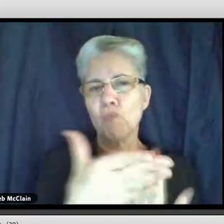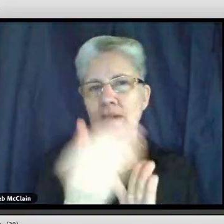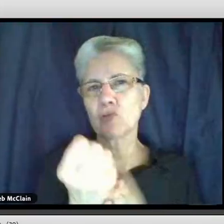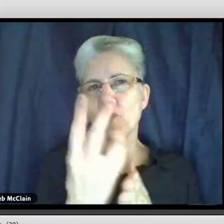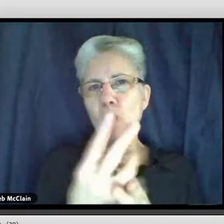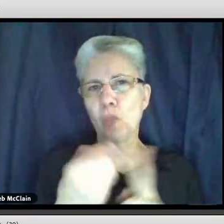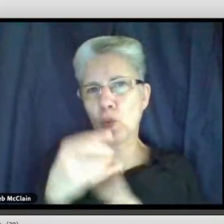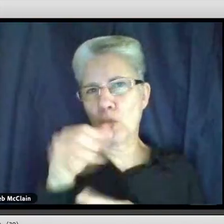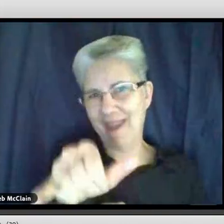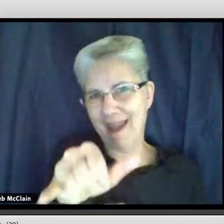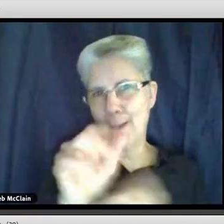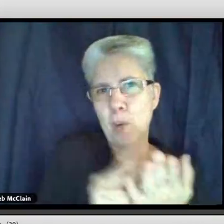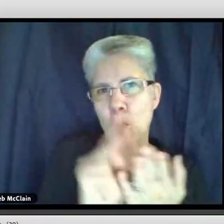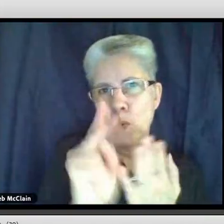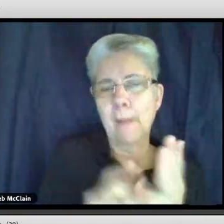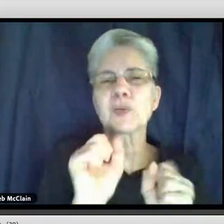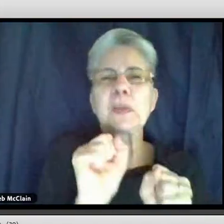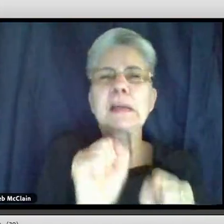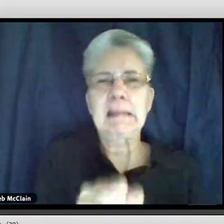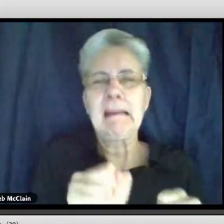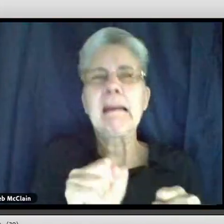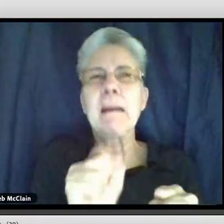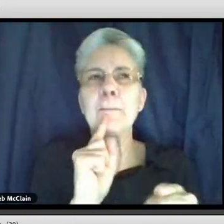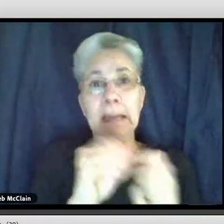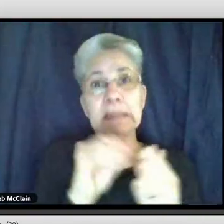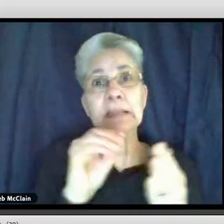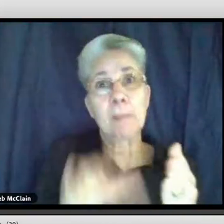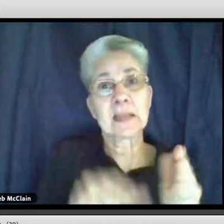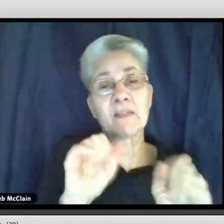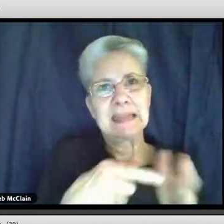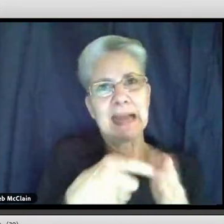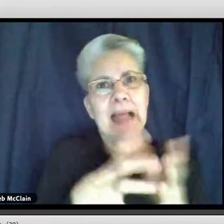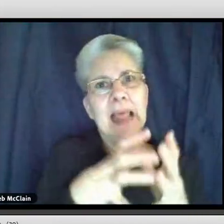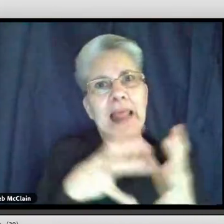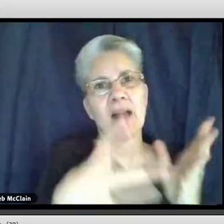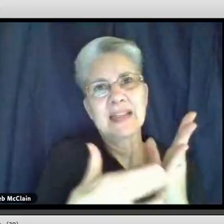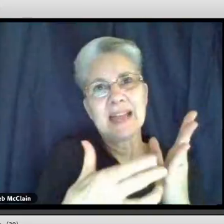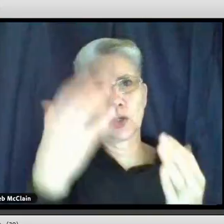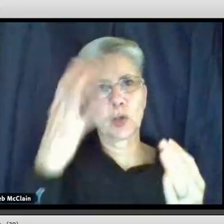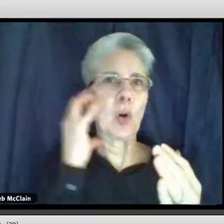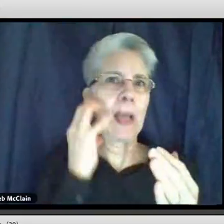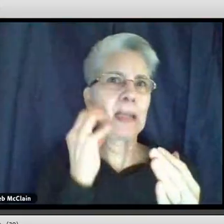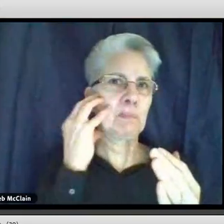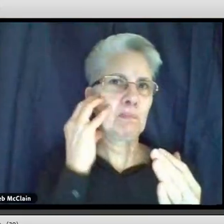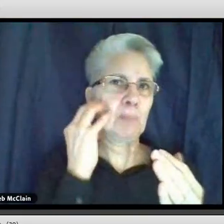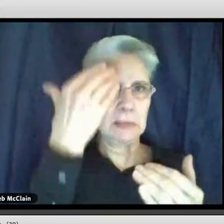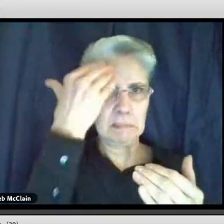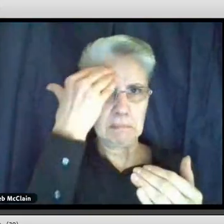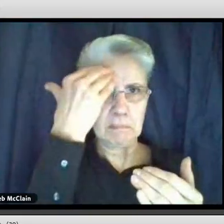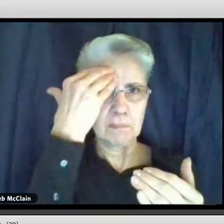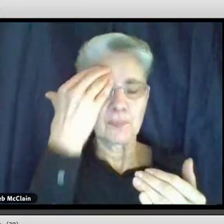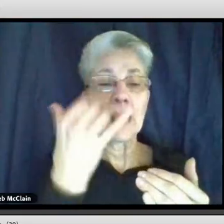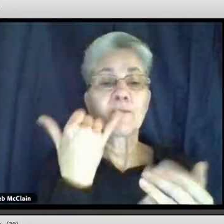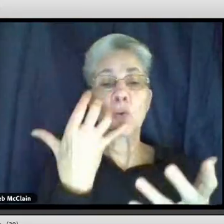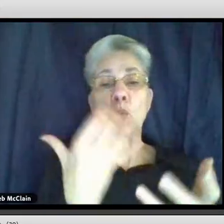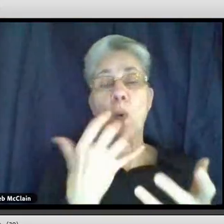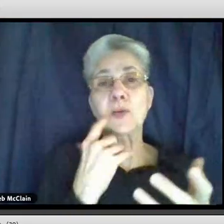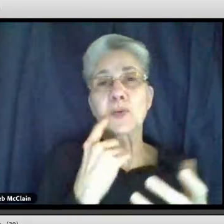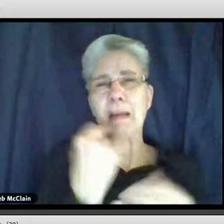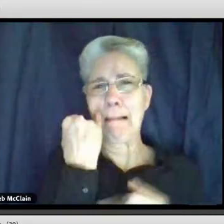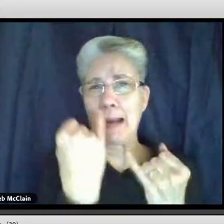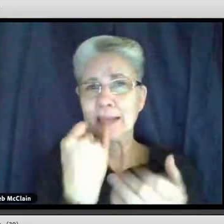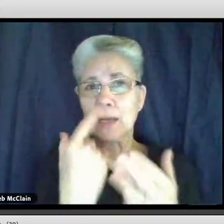through it. So it can be expensive. It takes a lot of technical know-how. If you want to get an